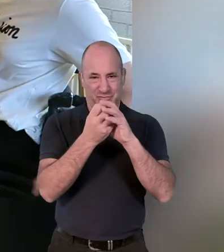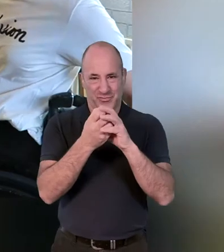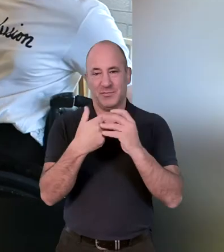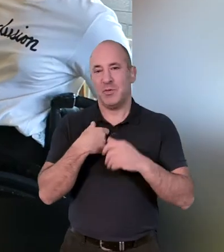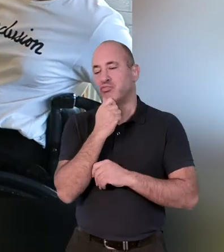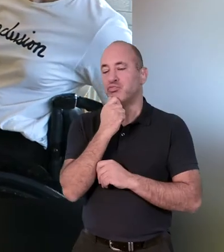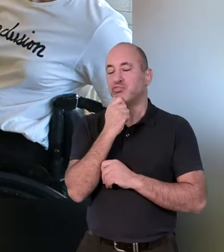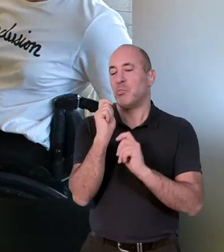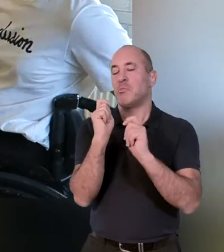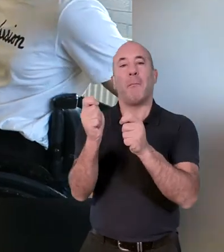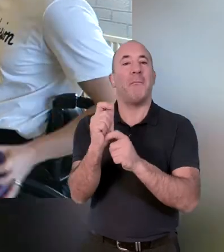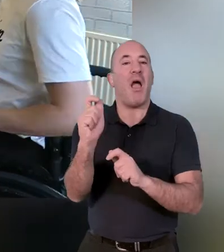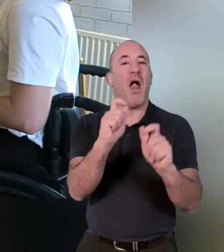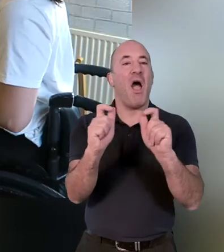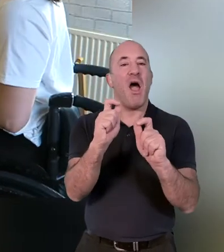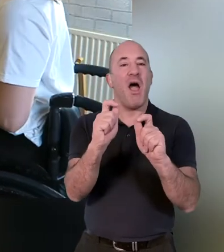rolled up socks